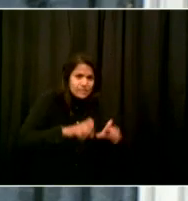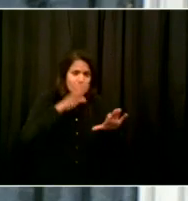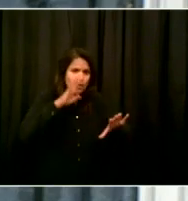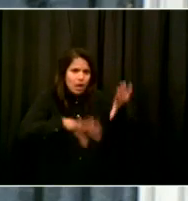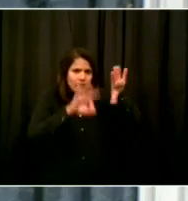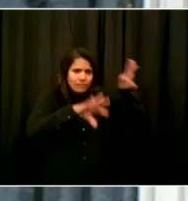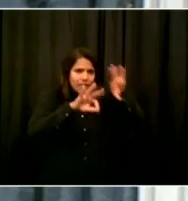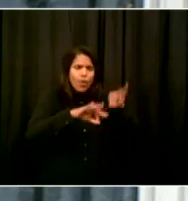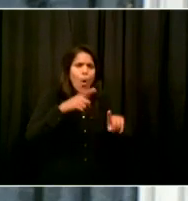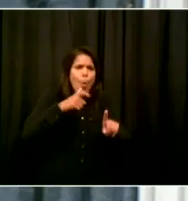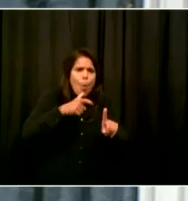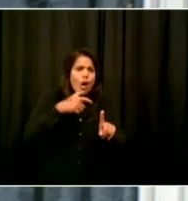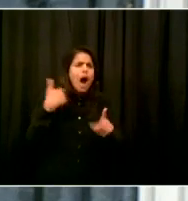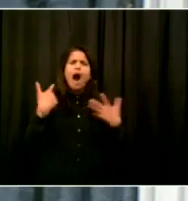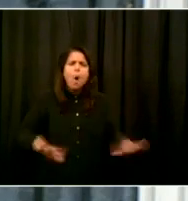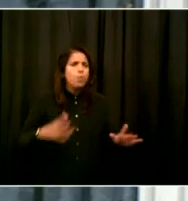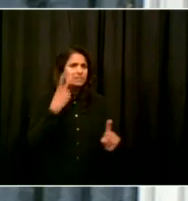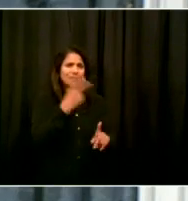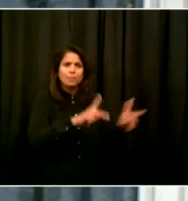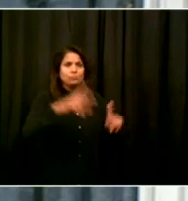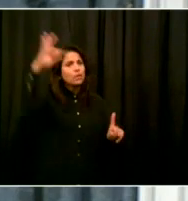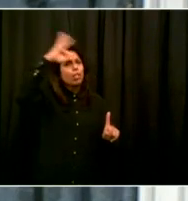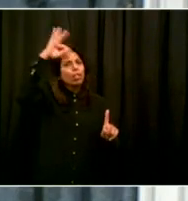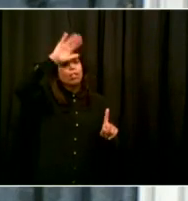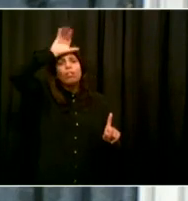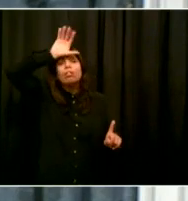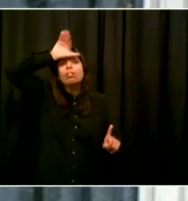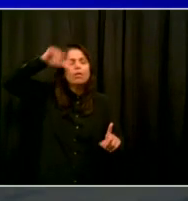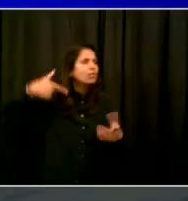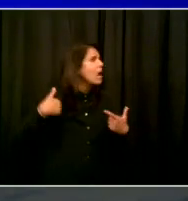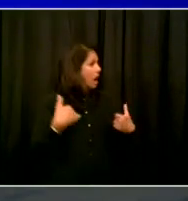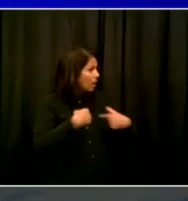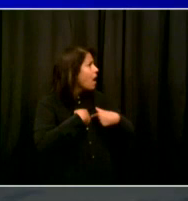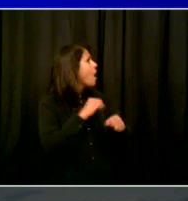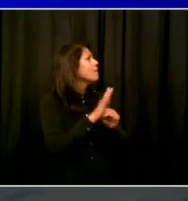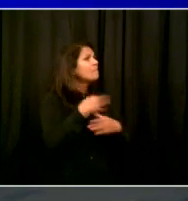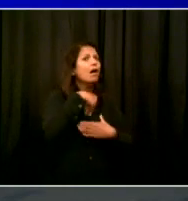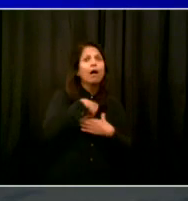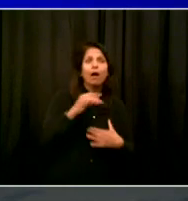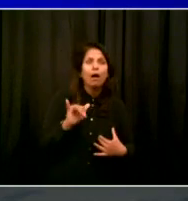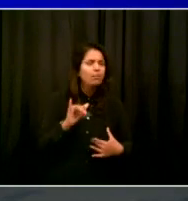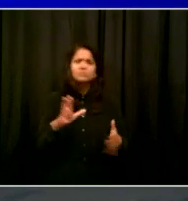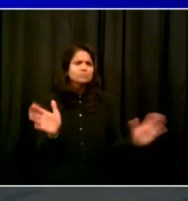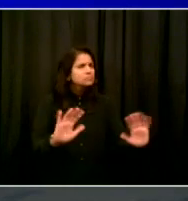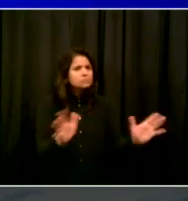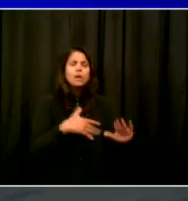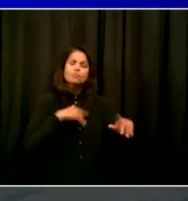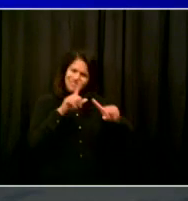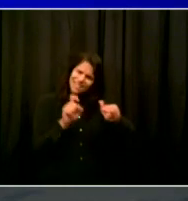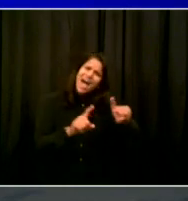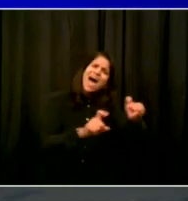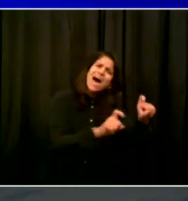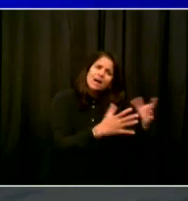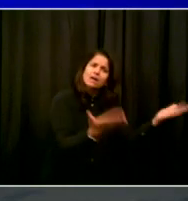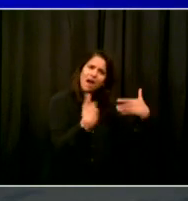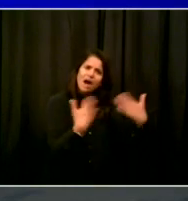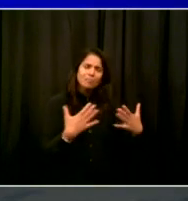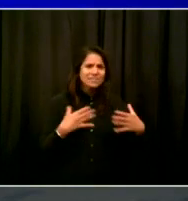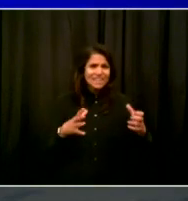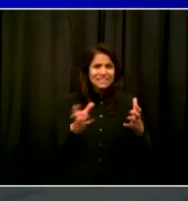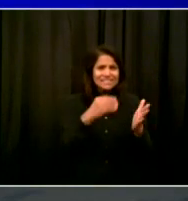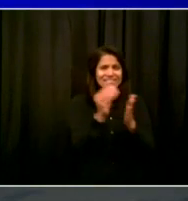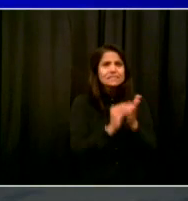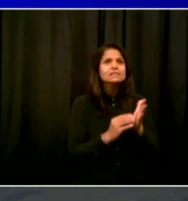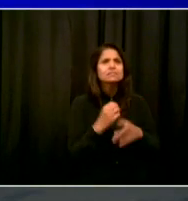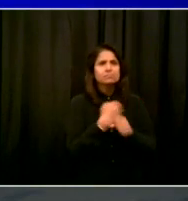Island on Tuesday is we're going to have 75 volunteers and staff roving around the island. They'll be at the ferry, they'll be at Staten Island Mall, they'll be at